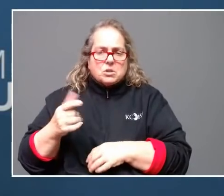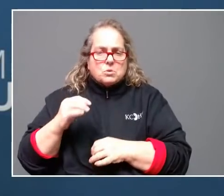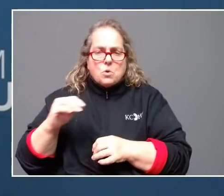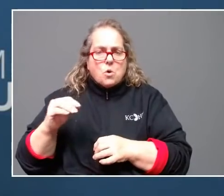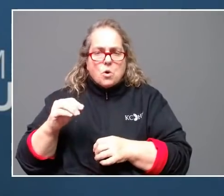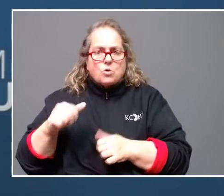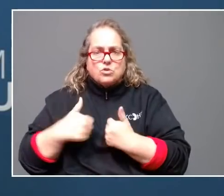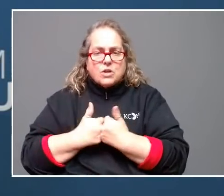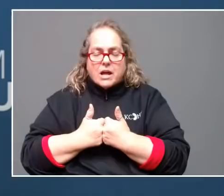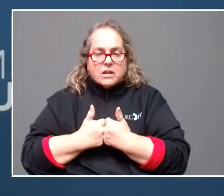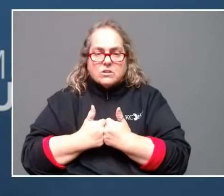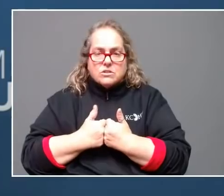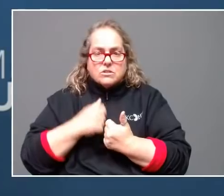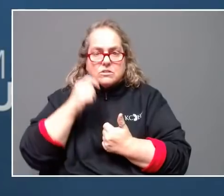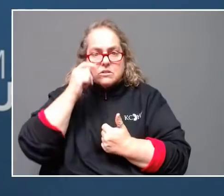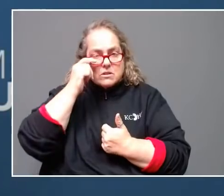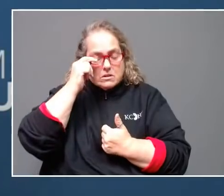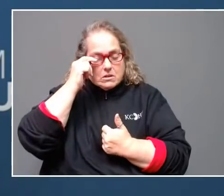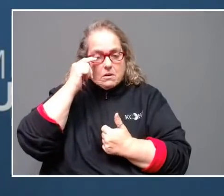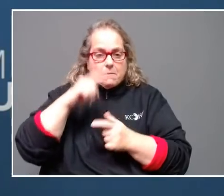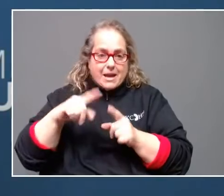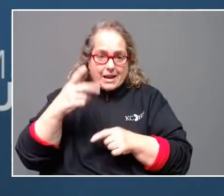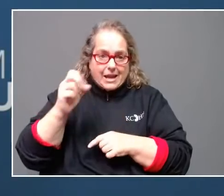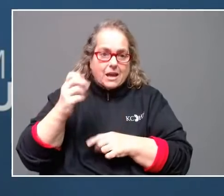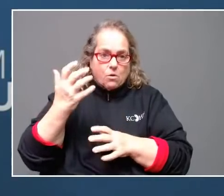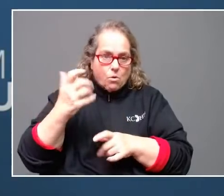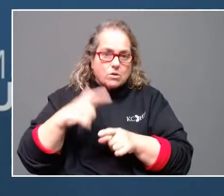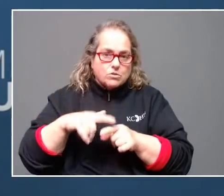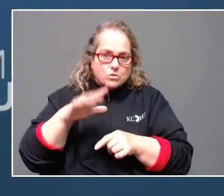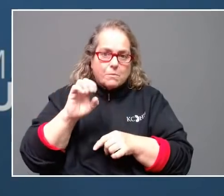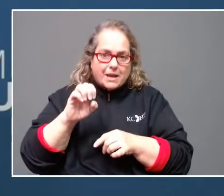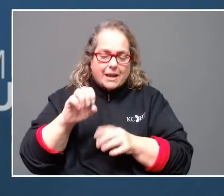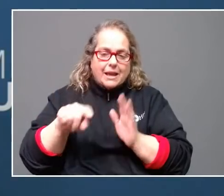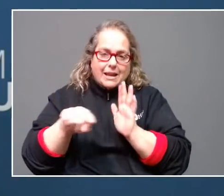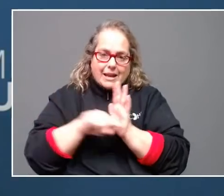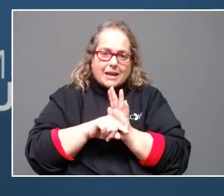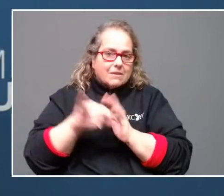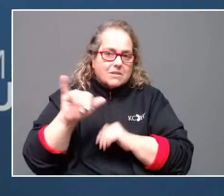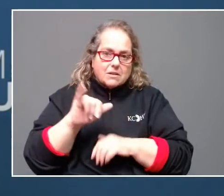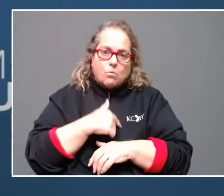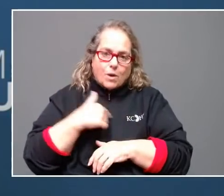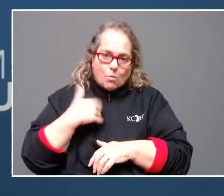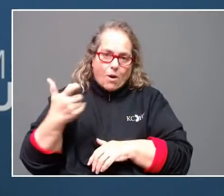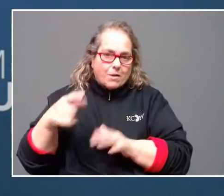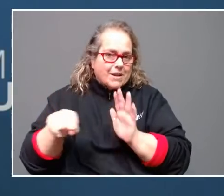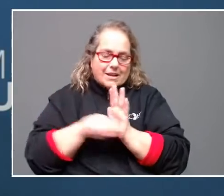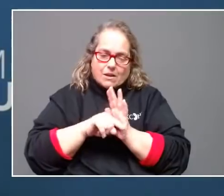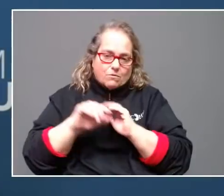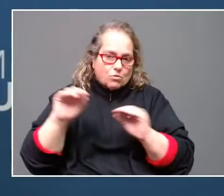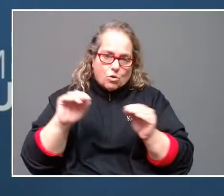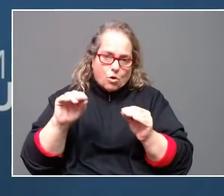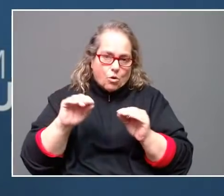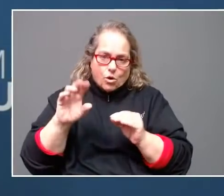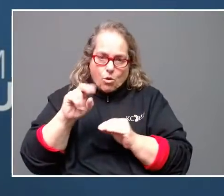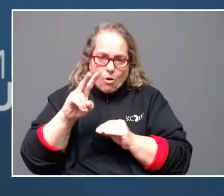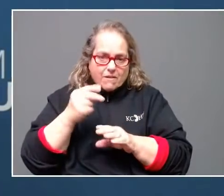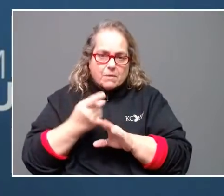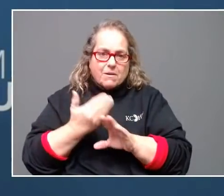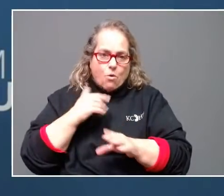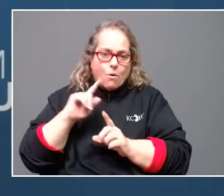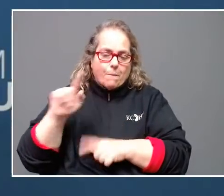challenges with getting him back, but he's going to want to be negative, just like we're going to want him to be negative before he returns.